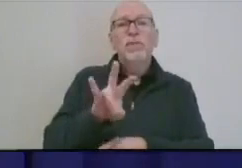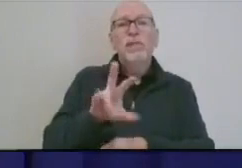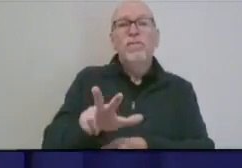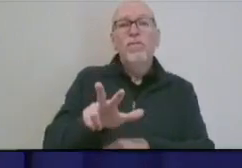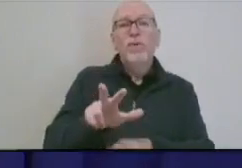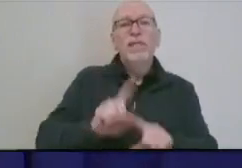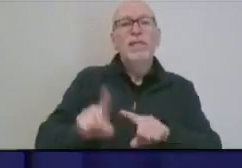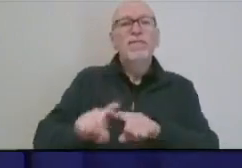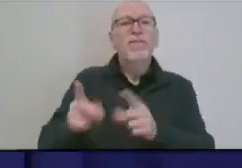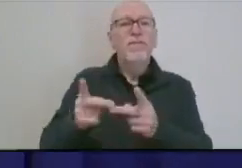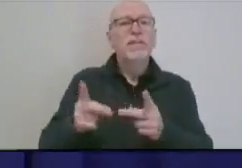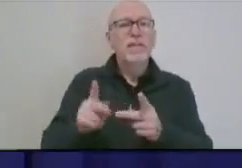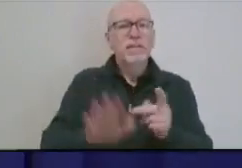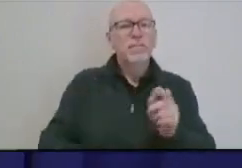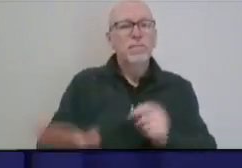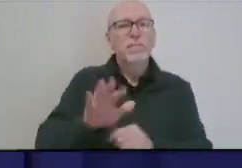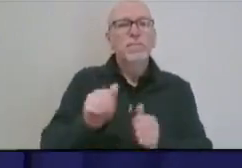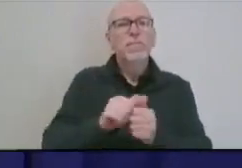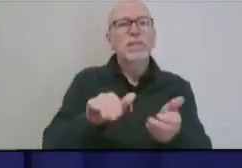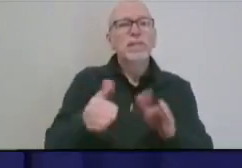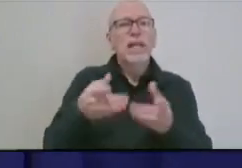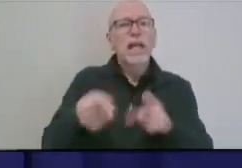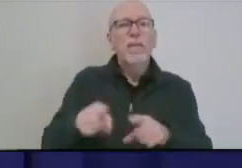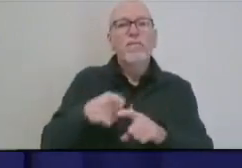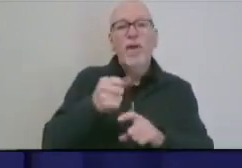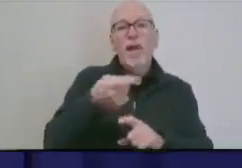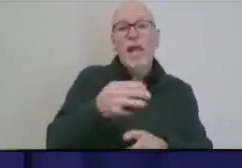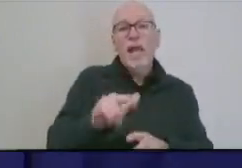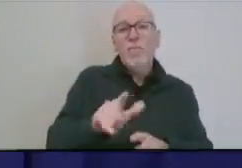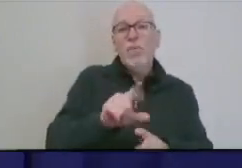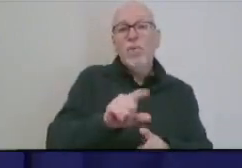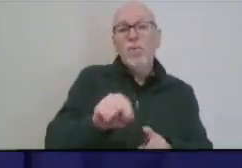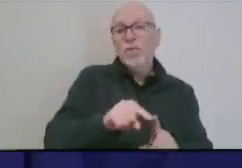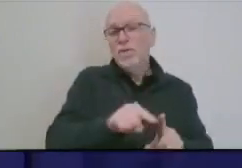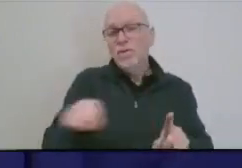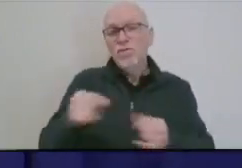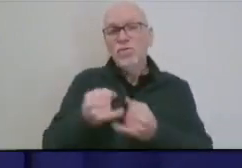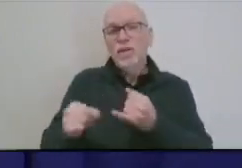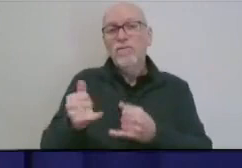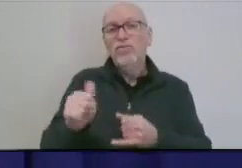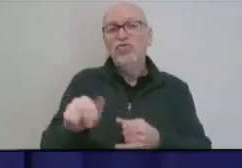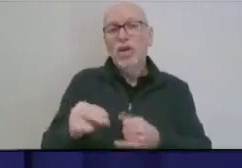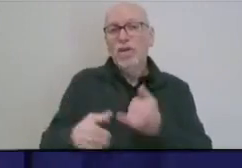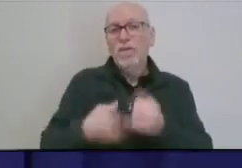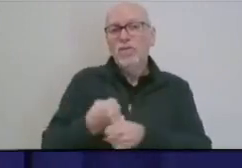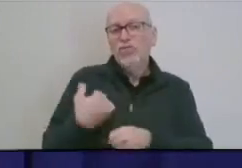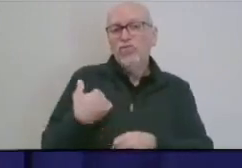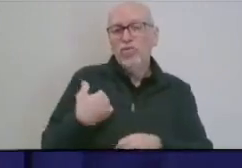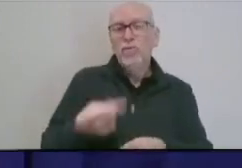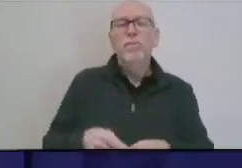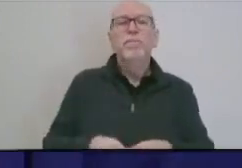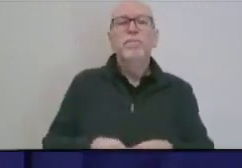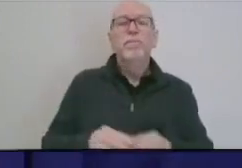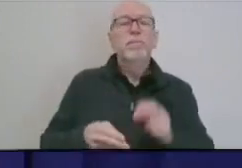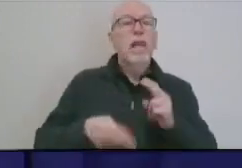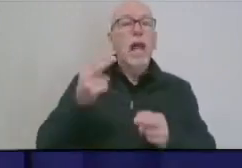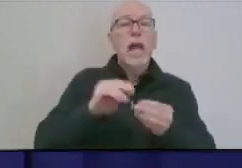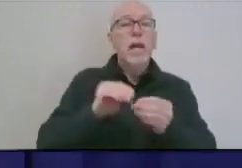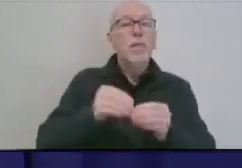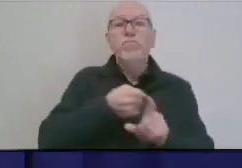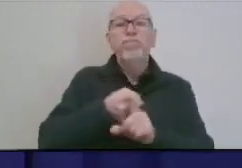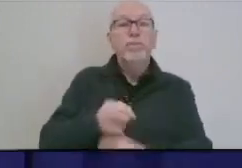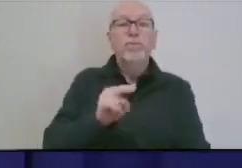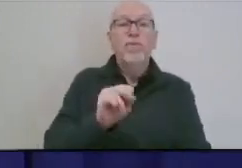different facilities with deaths occurring from April of 2020 to the end of January this year, with the highest numbers occurring in November